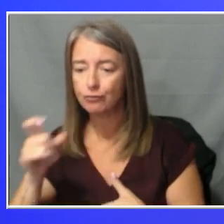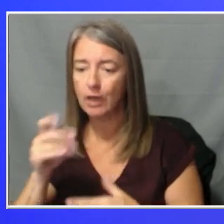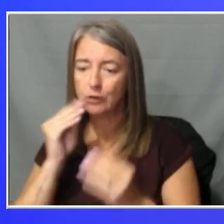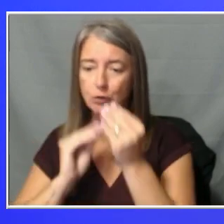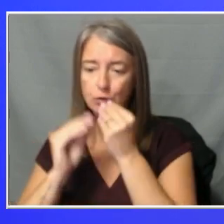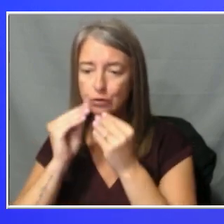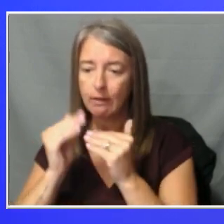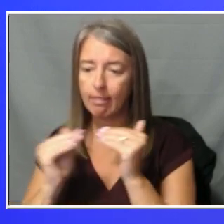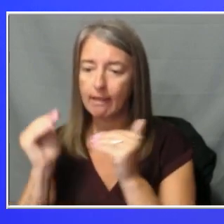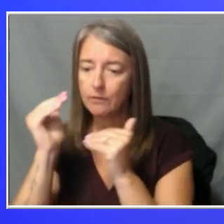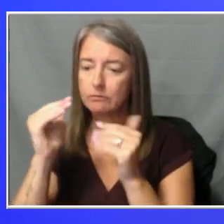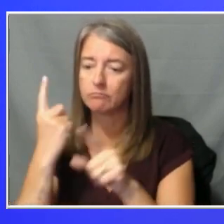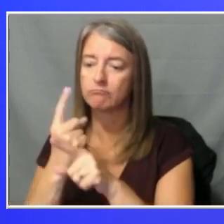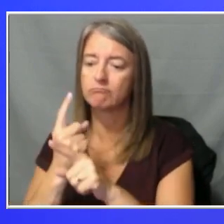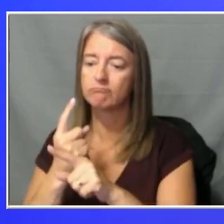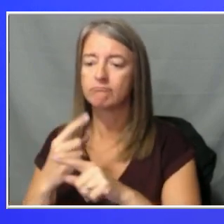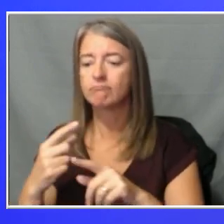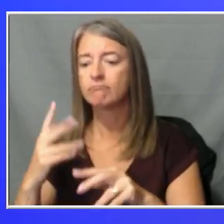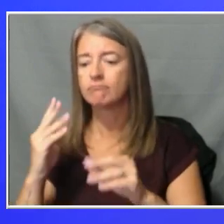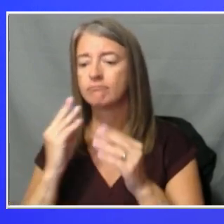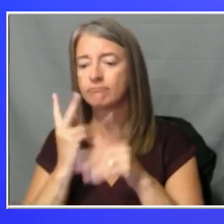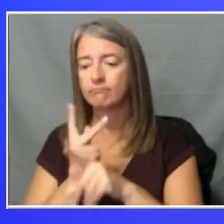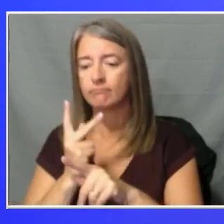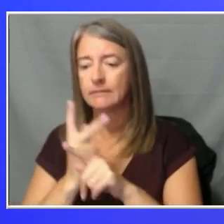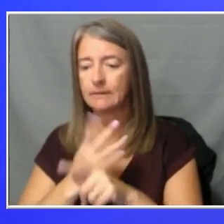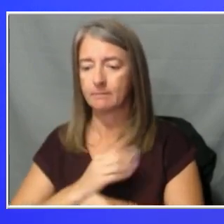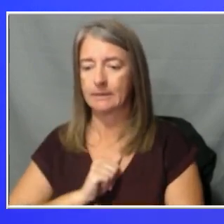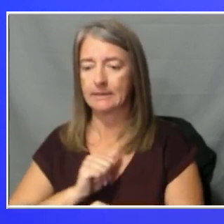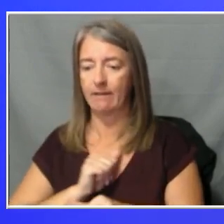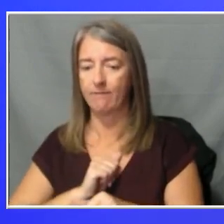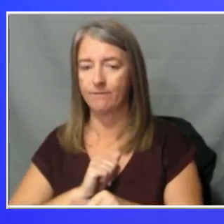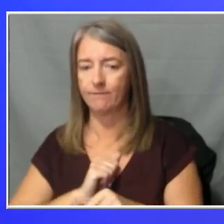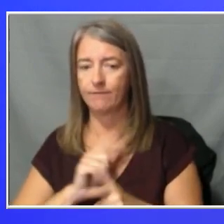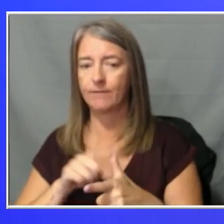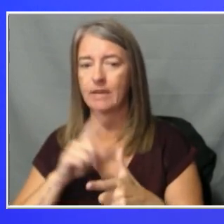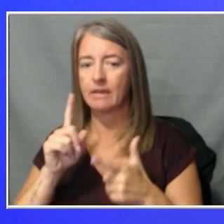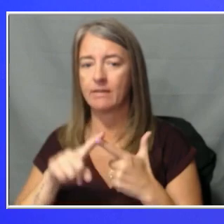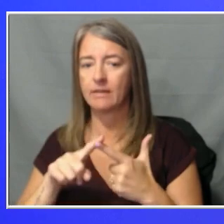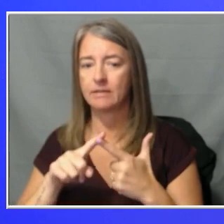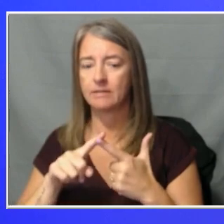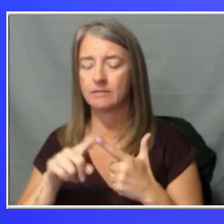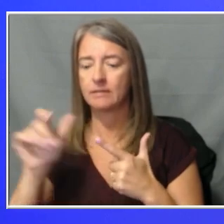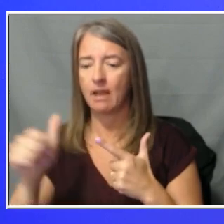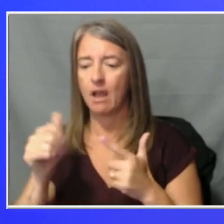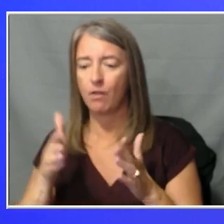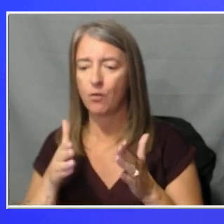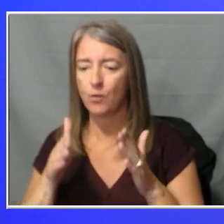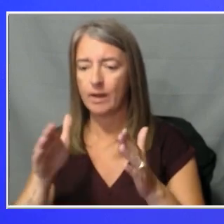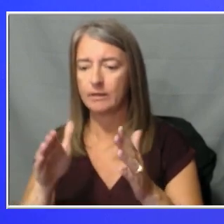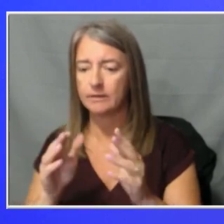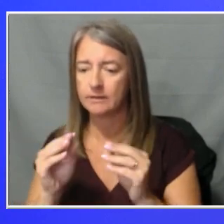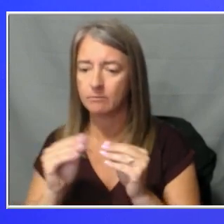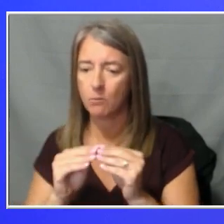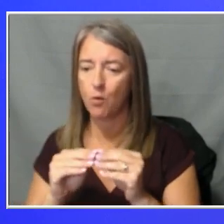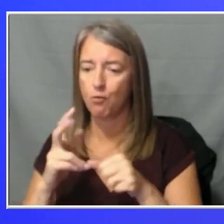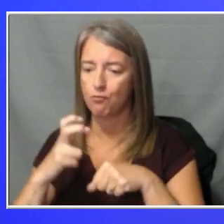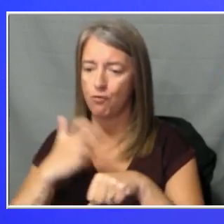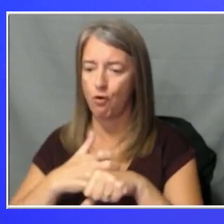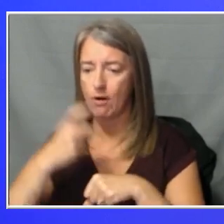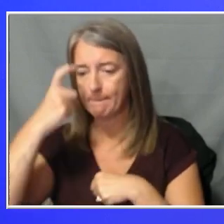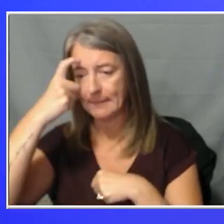up, just to take care of, myself. And then in other ways, it is hard